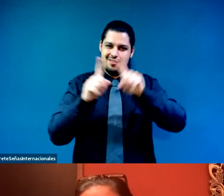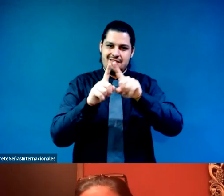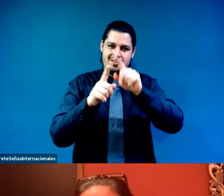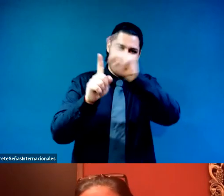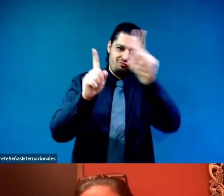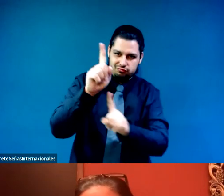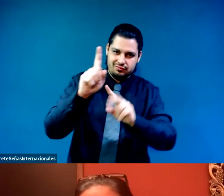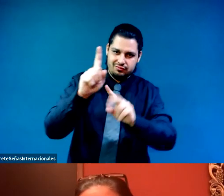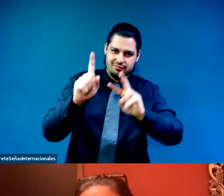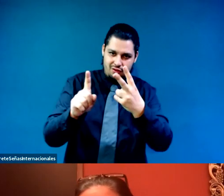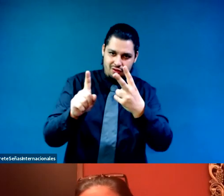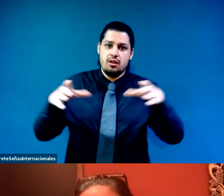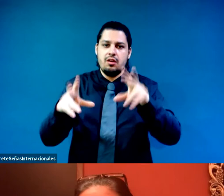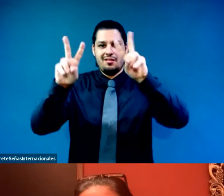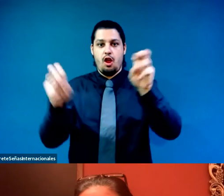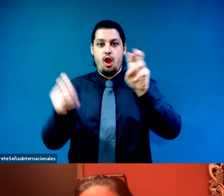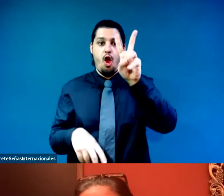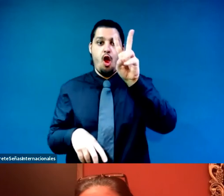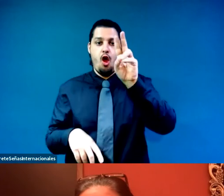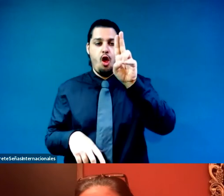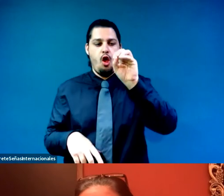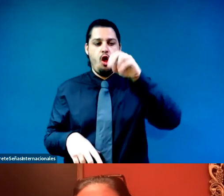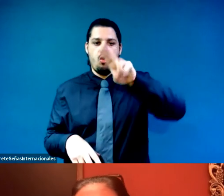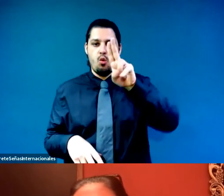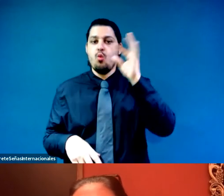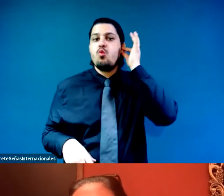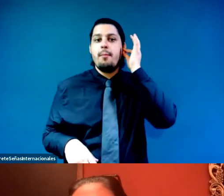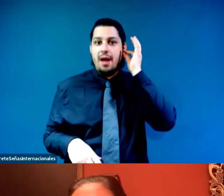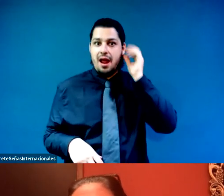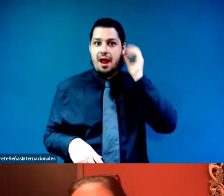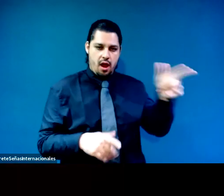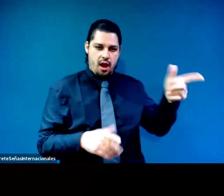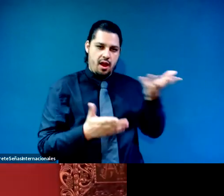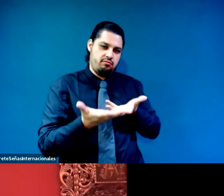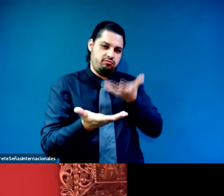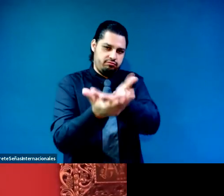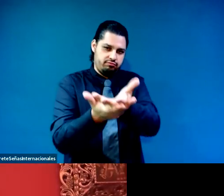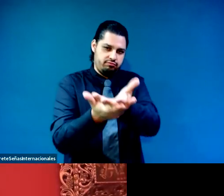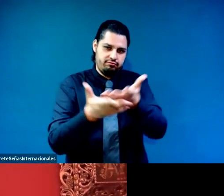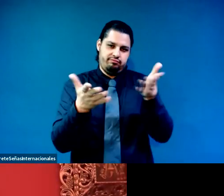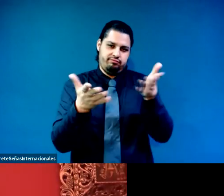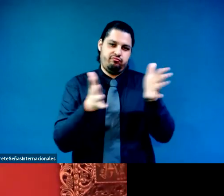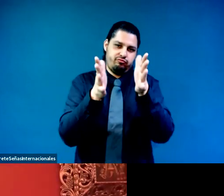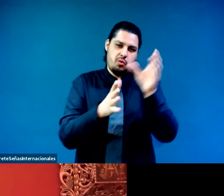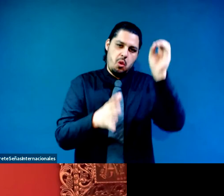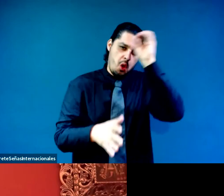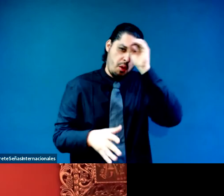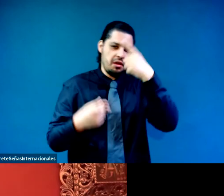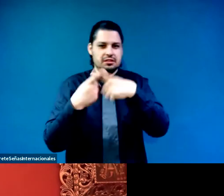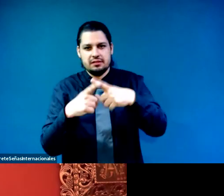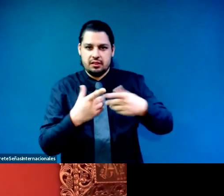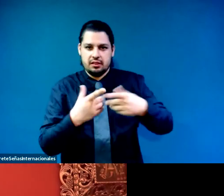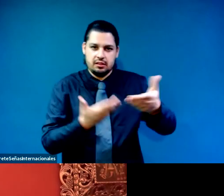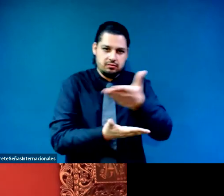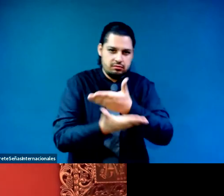present us with some opening remarks. Over to you, Anita. Thank you so much, Sarah. And a hearty congratulations